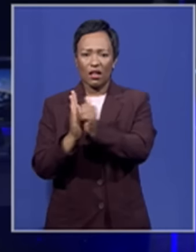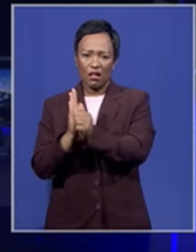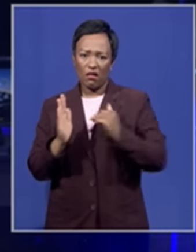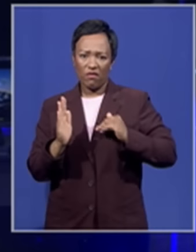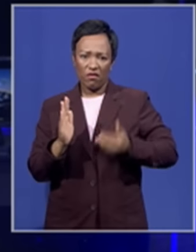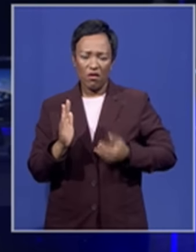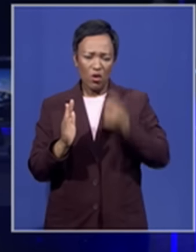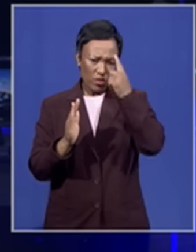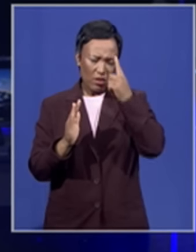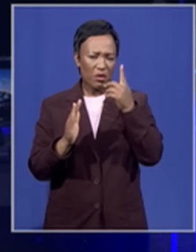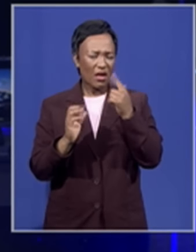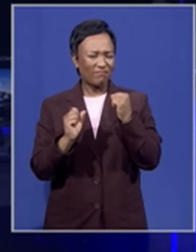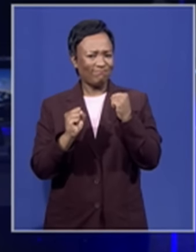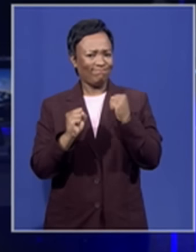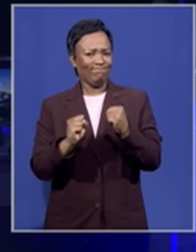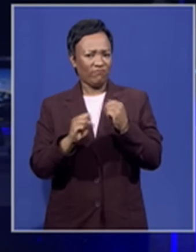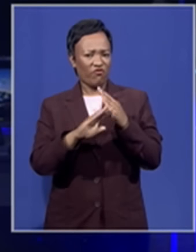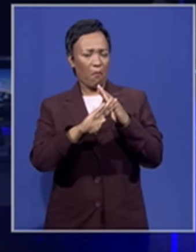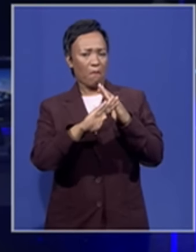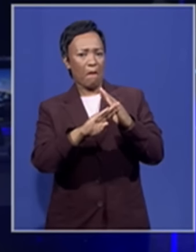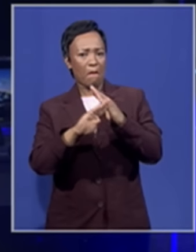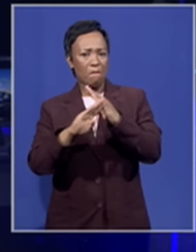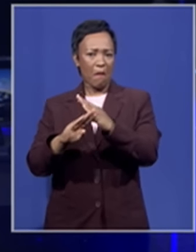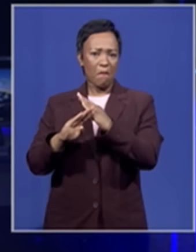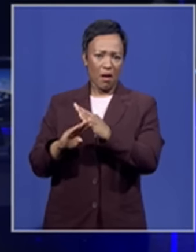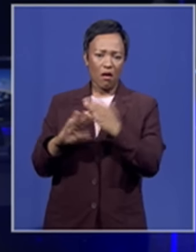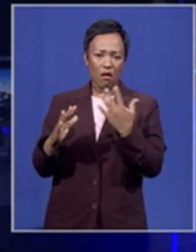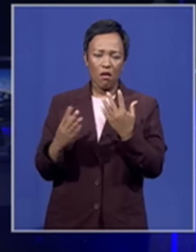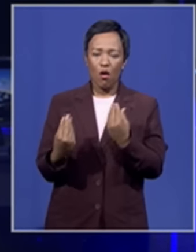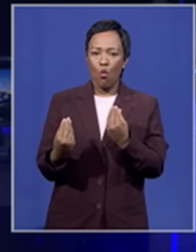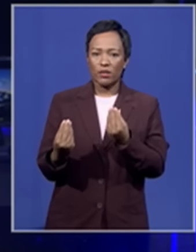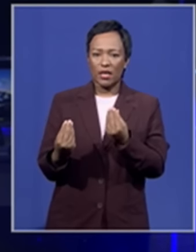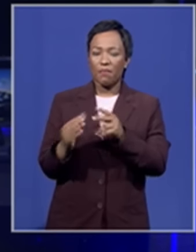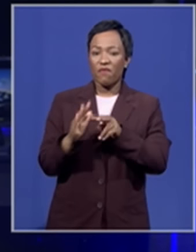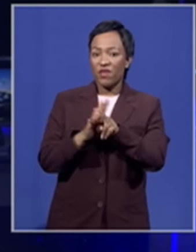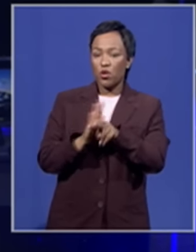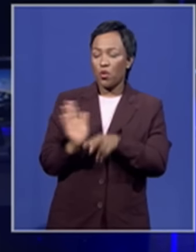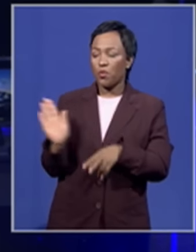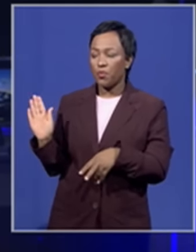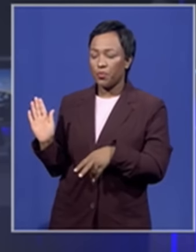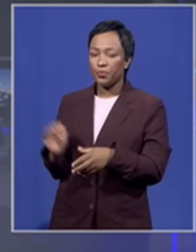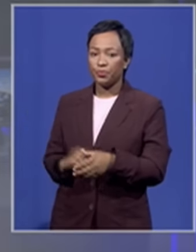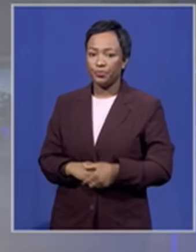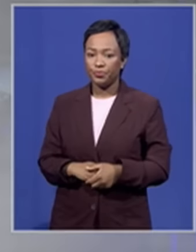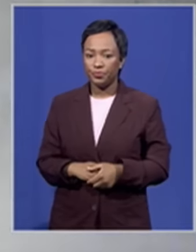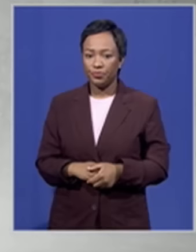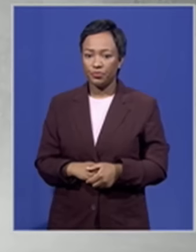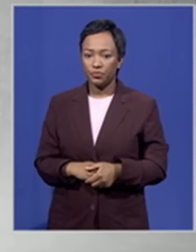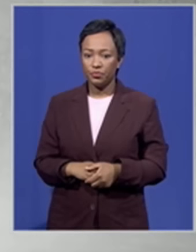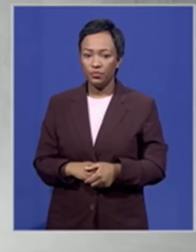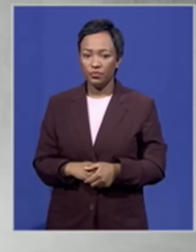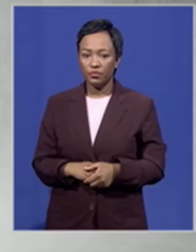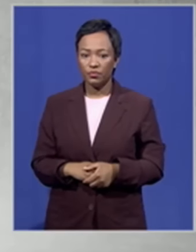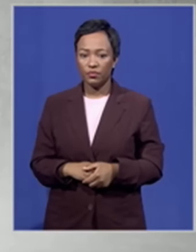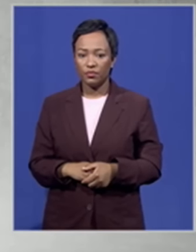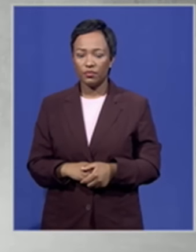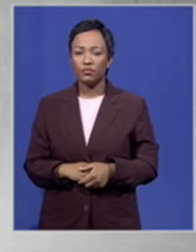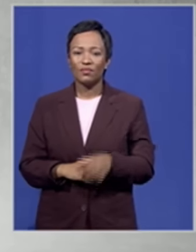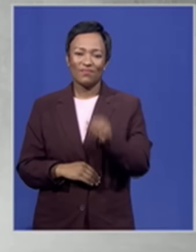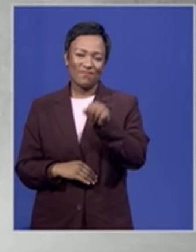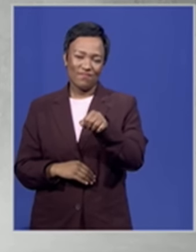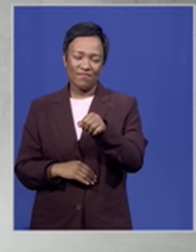ho katiswa ho kae ho thibela diketsahalo tsena maikutlo a hao ke ana a latelang ka video ya WhatsApp le nna ke a bona